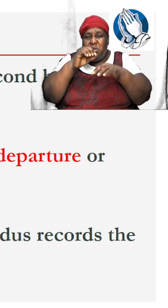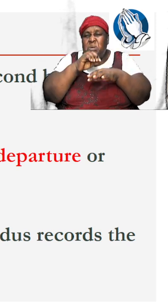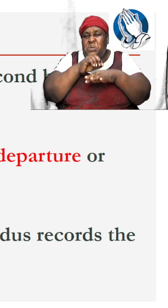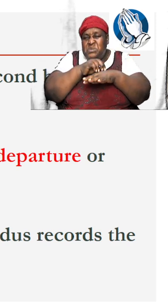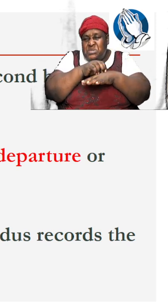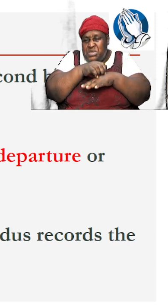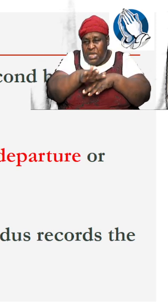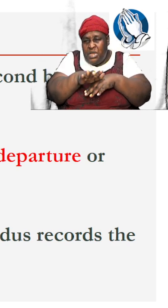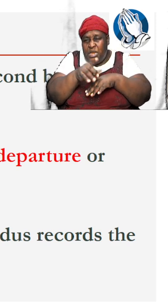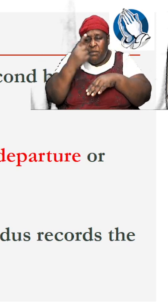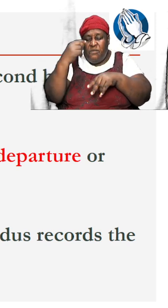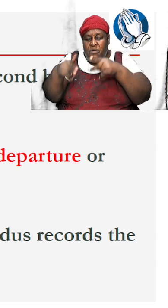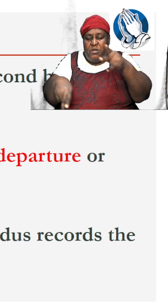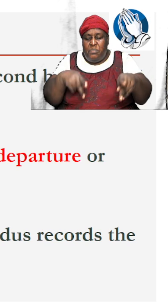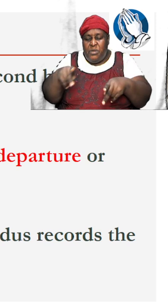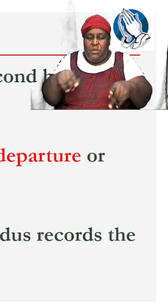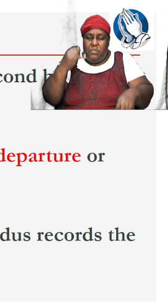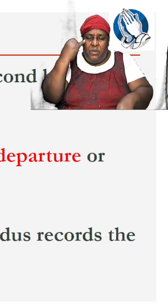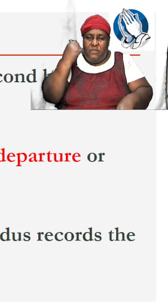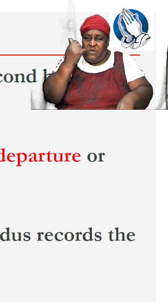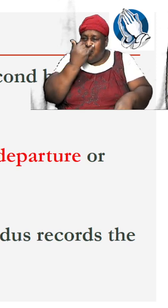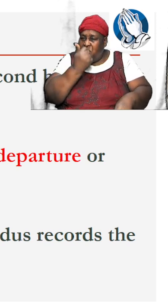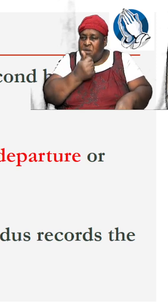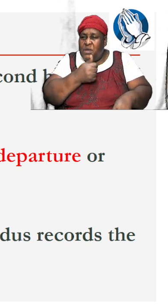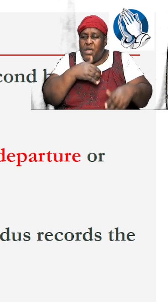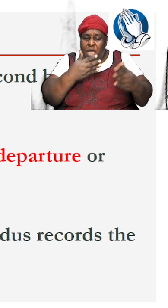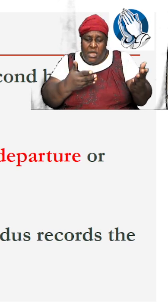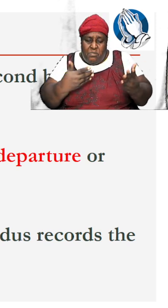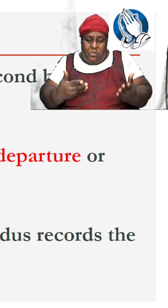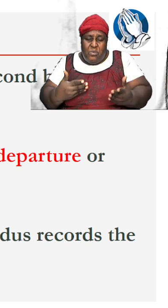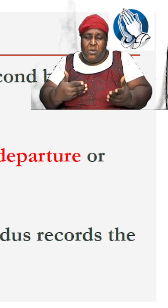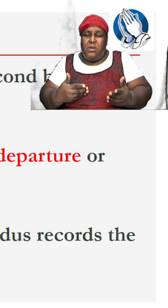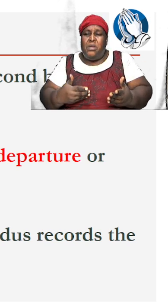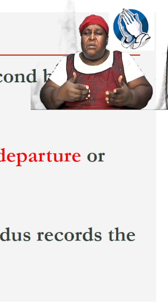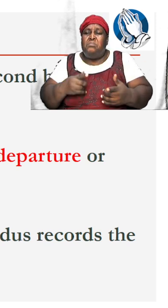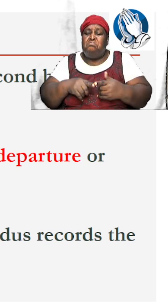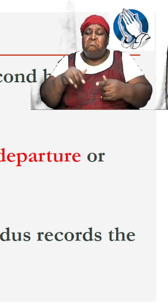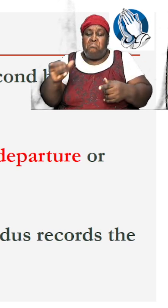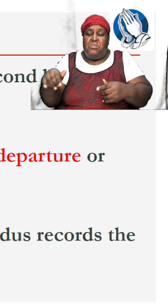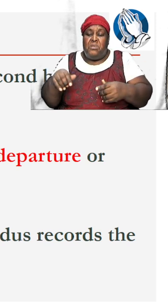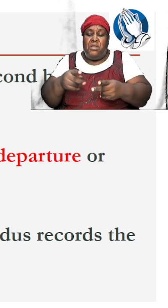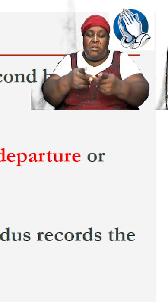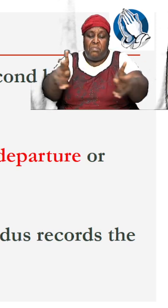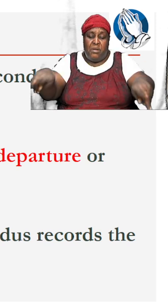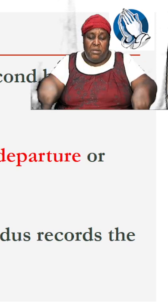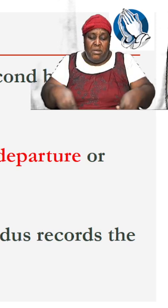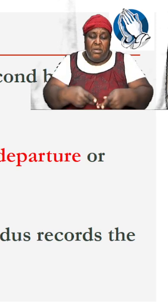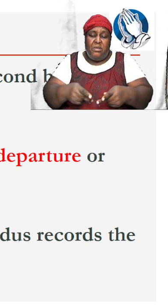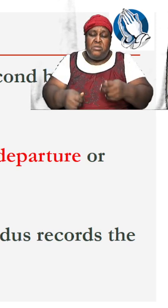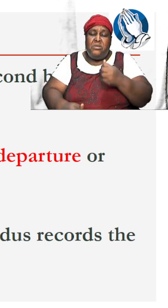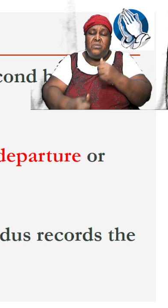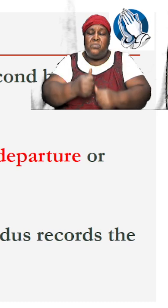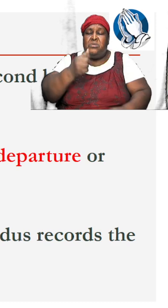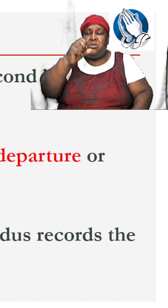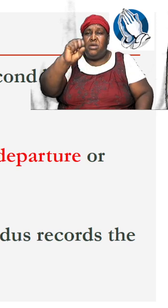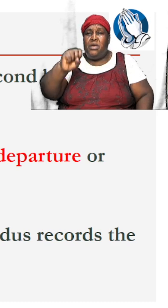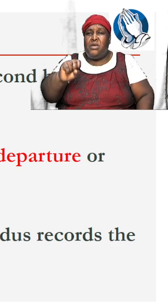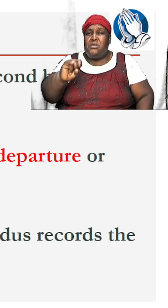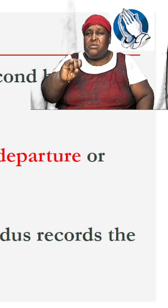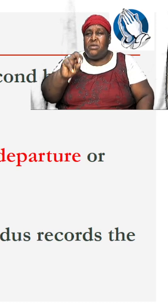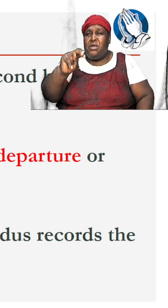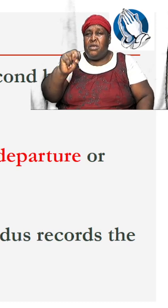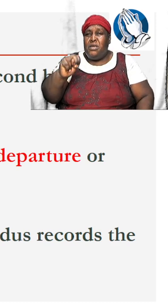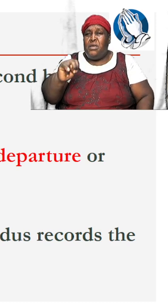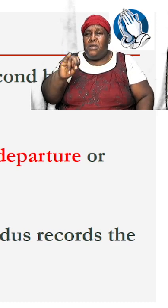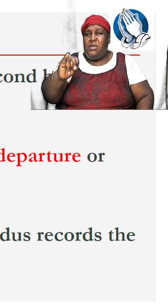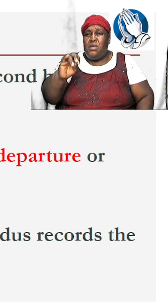back for the people. And he said he was going to bring them back to that place, which was Sinai, amen, as a testament